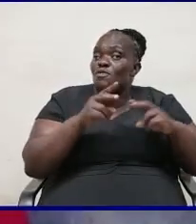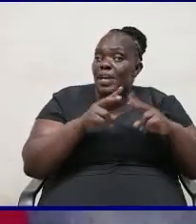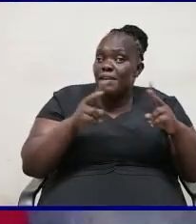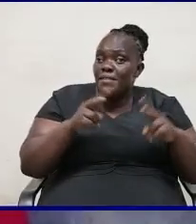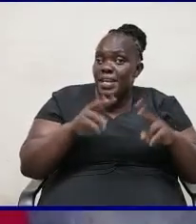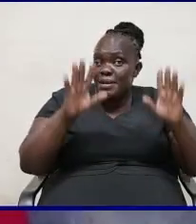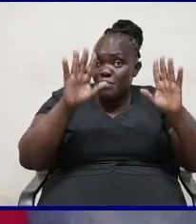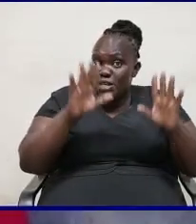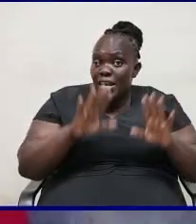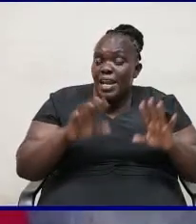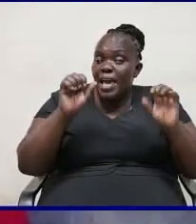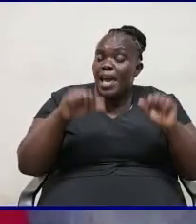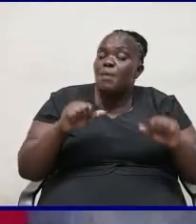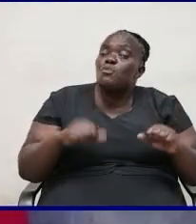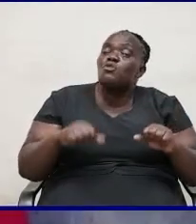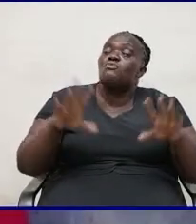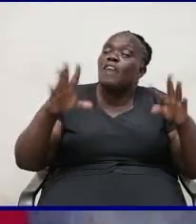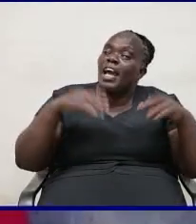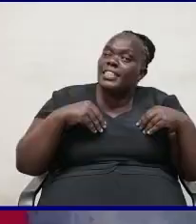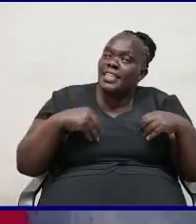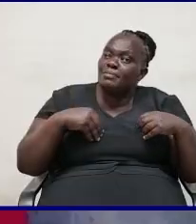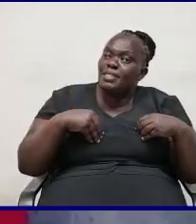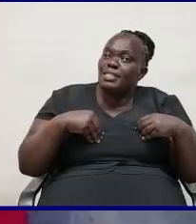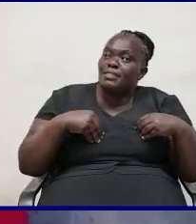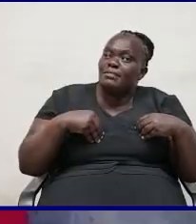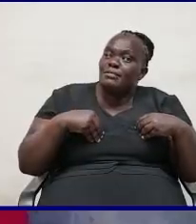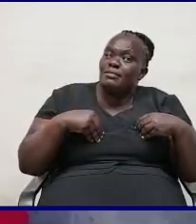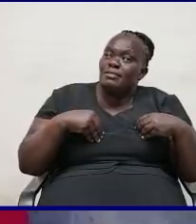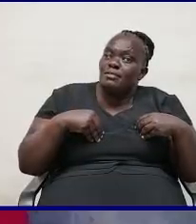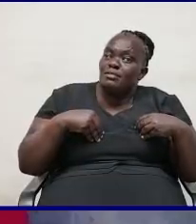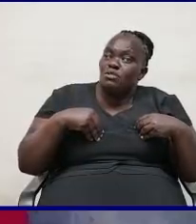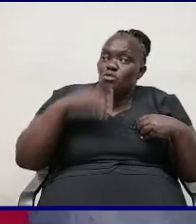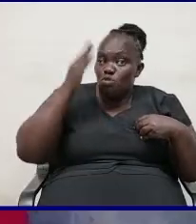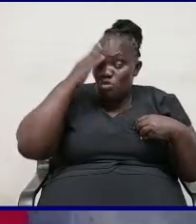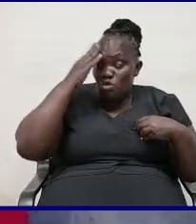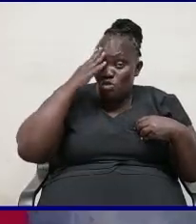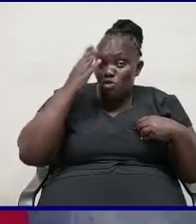very big because, of course, they have been able to accommodate, especially,